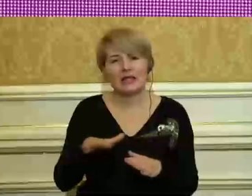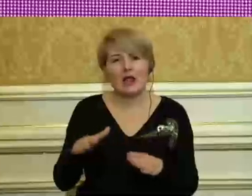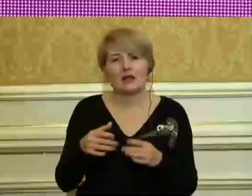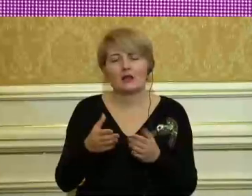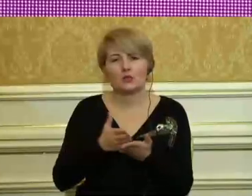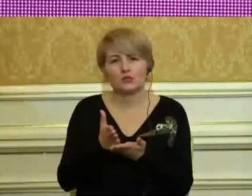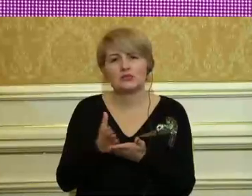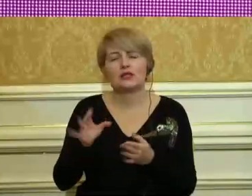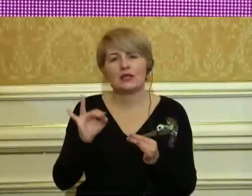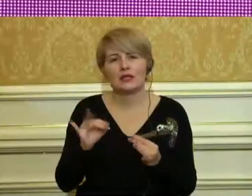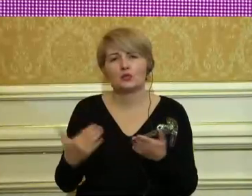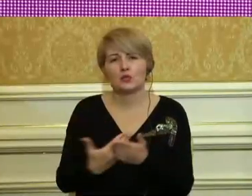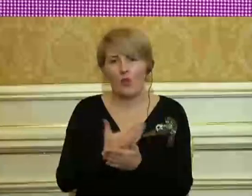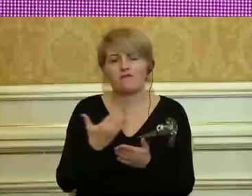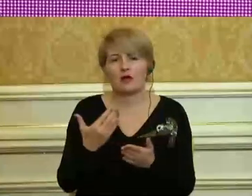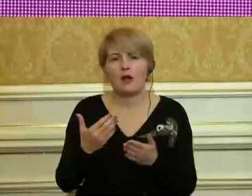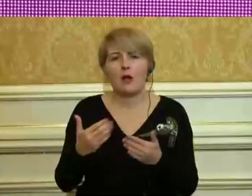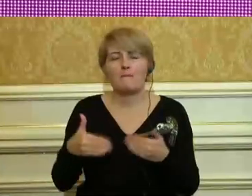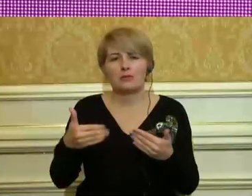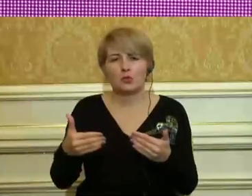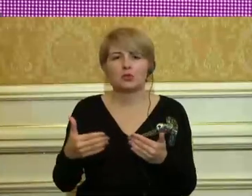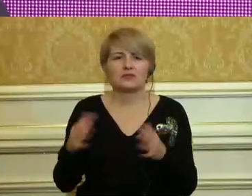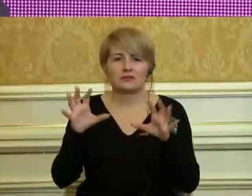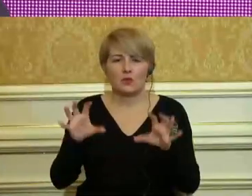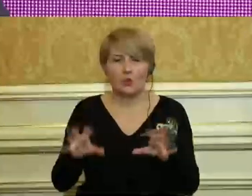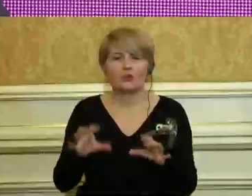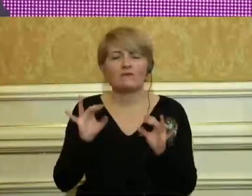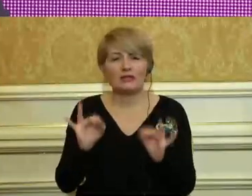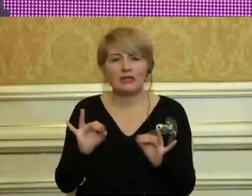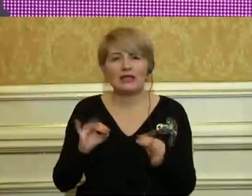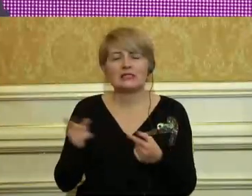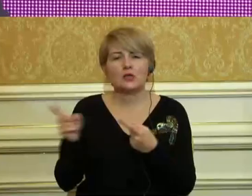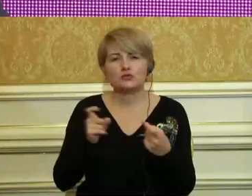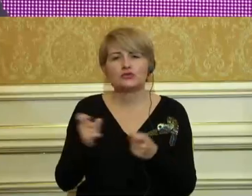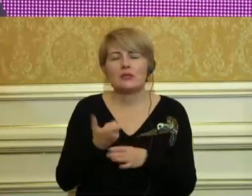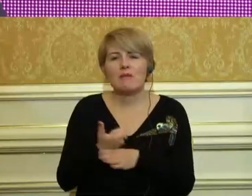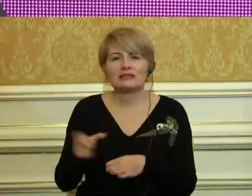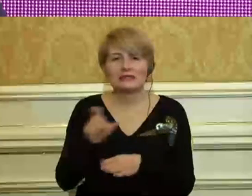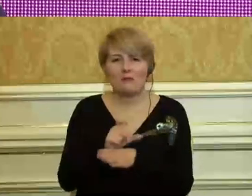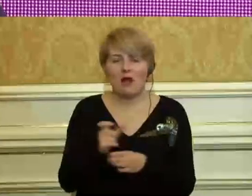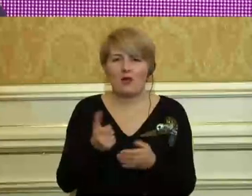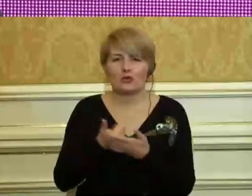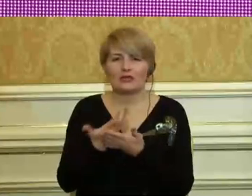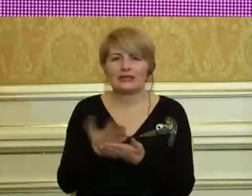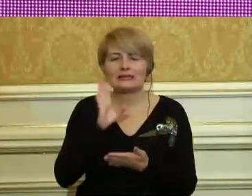and approaches. We have to use the new approaches to this legislations on